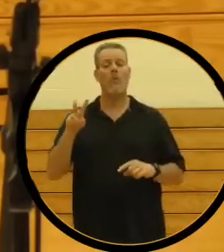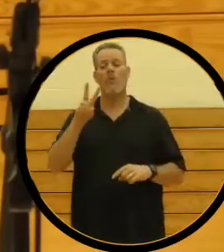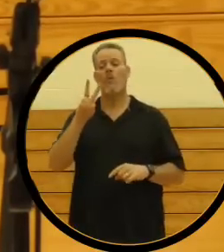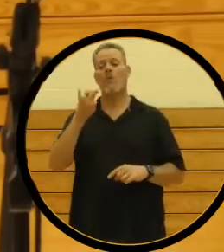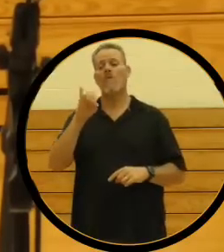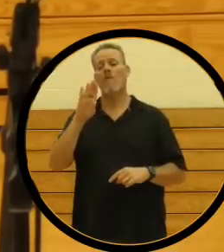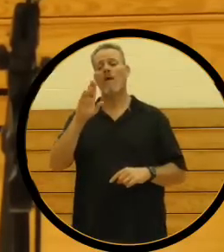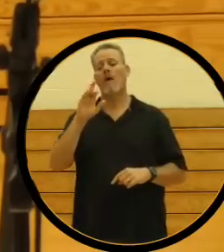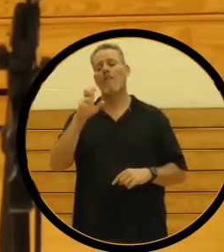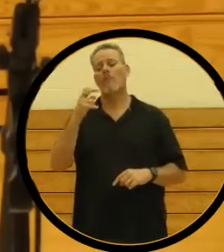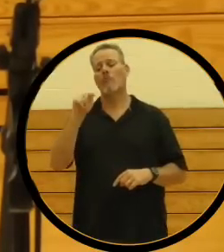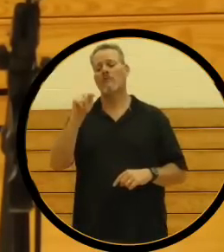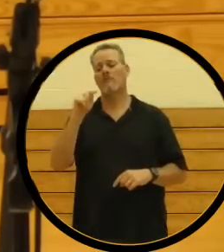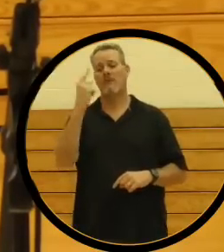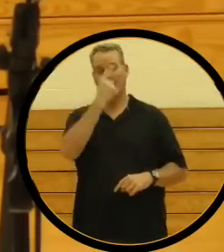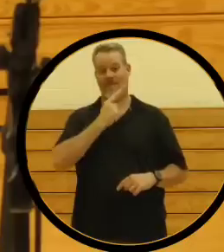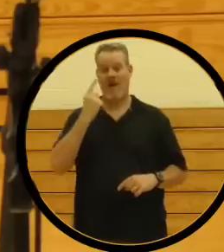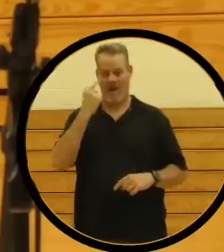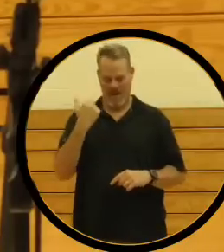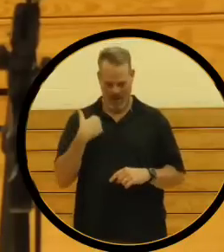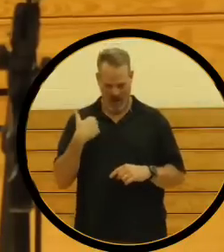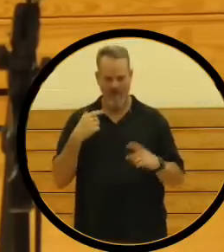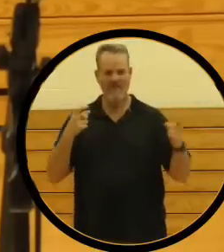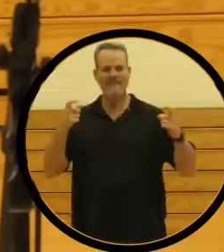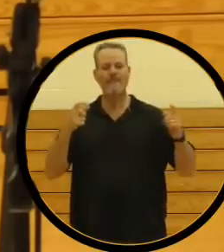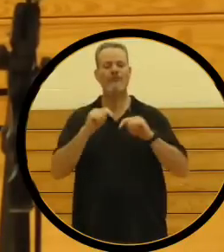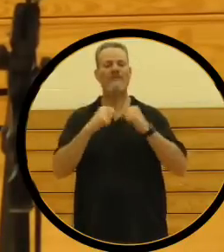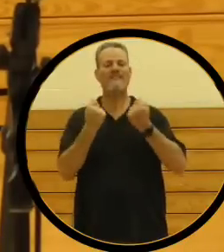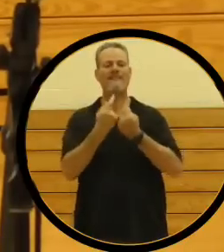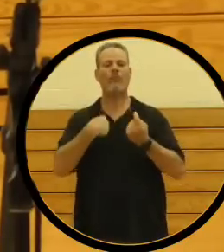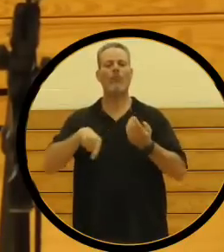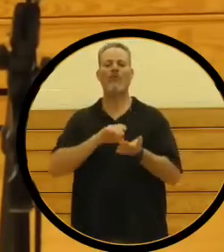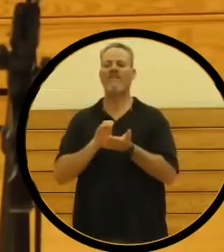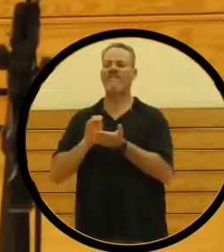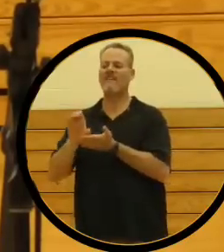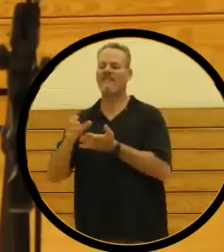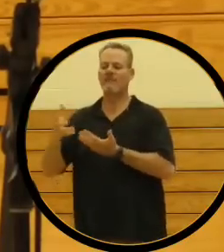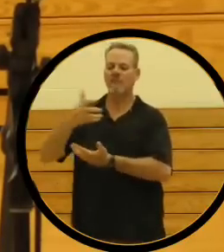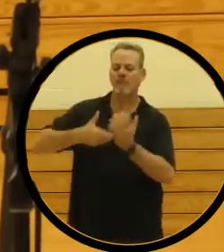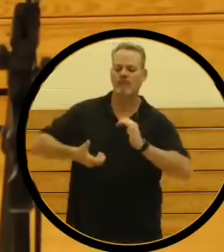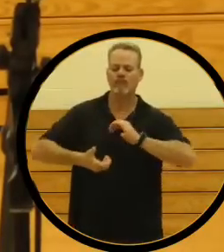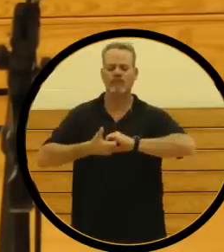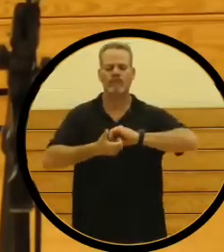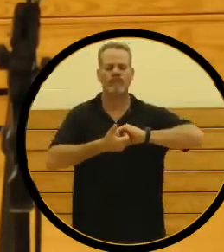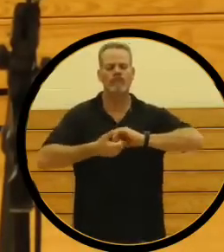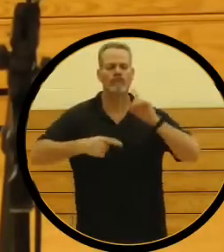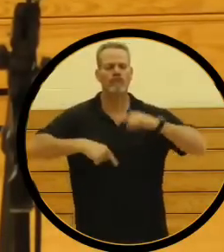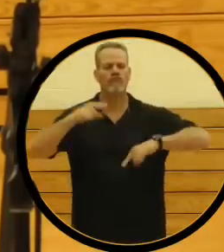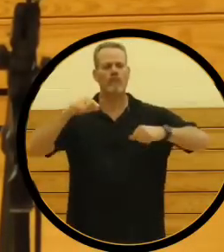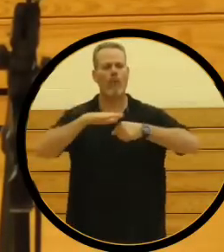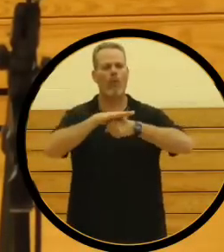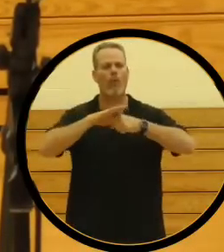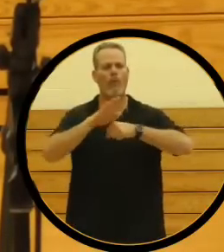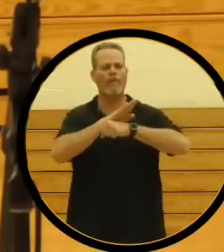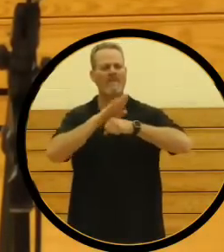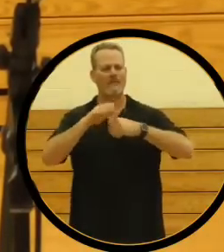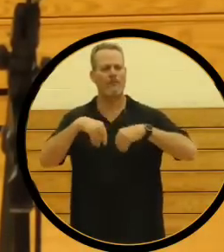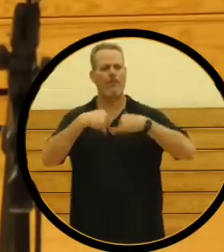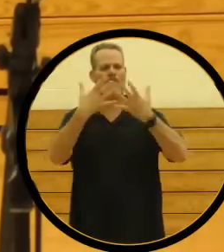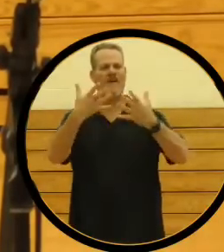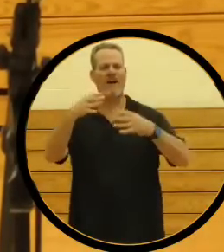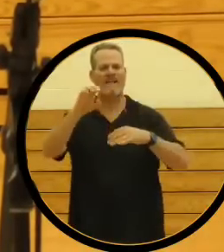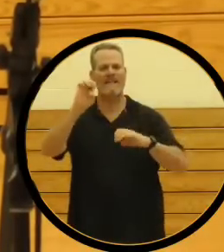an administrative team will be there. We are investing and partnering with local businesses to be able to provide